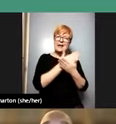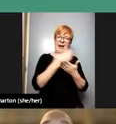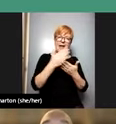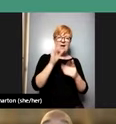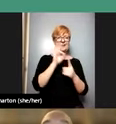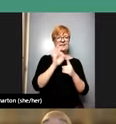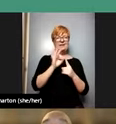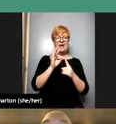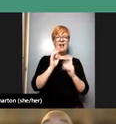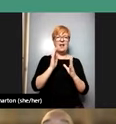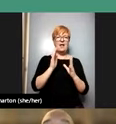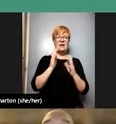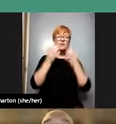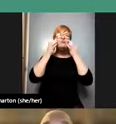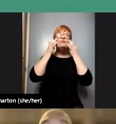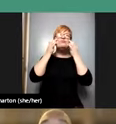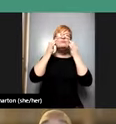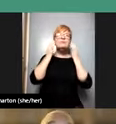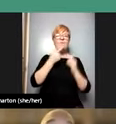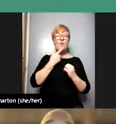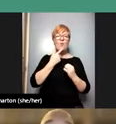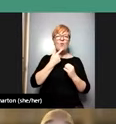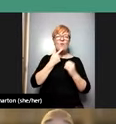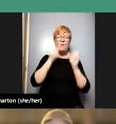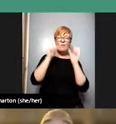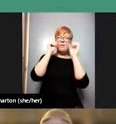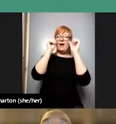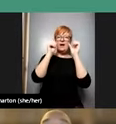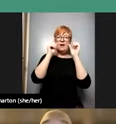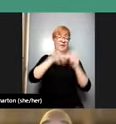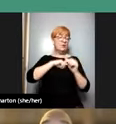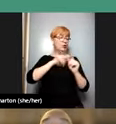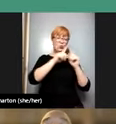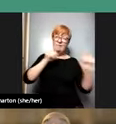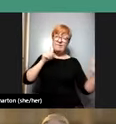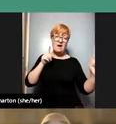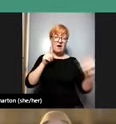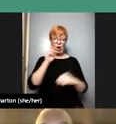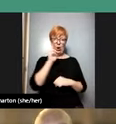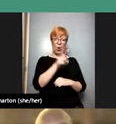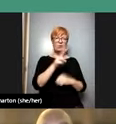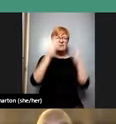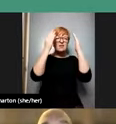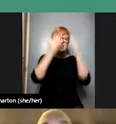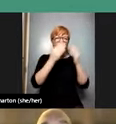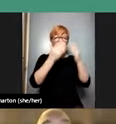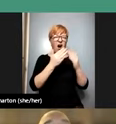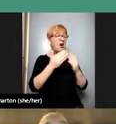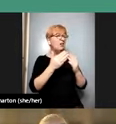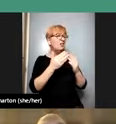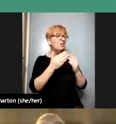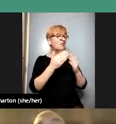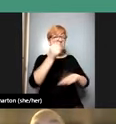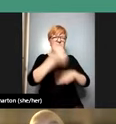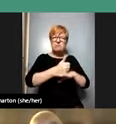the cat-eyed blink. Instead, the image he records is dark and simple. Now, may